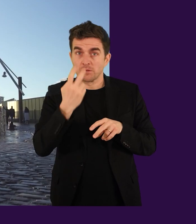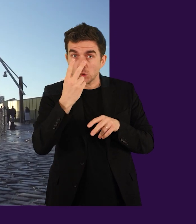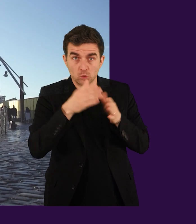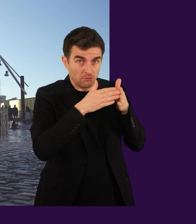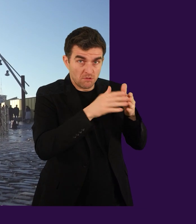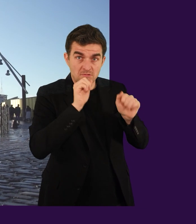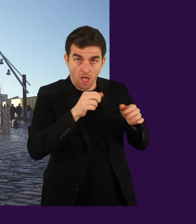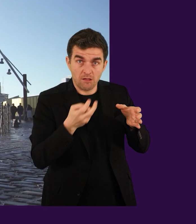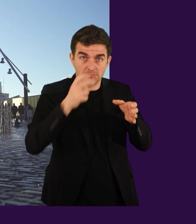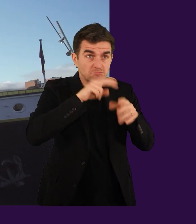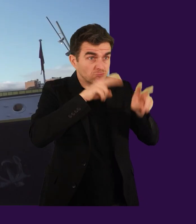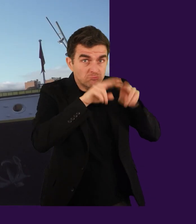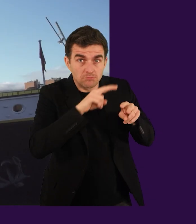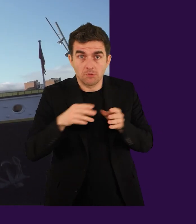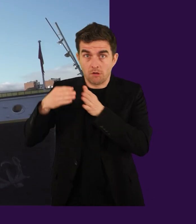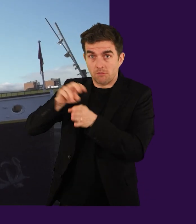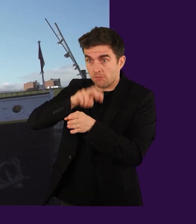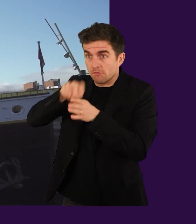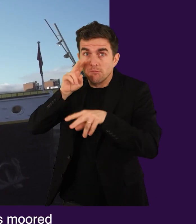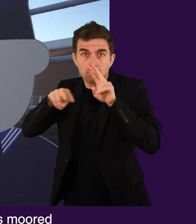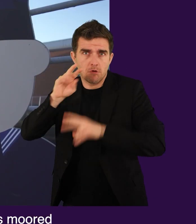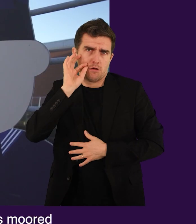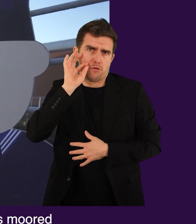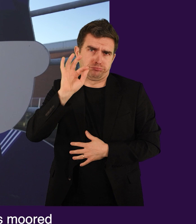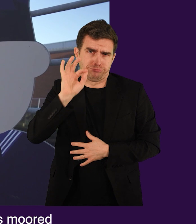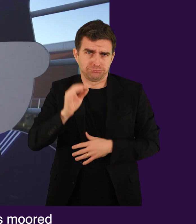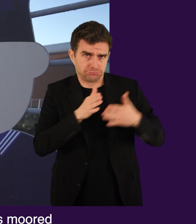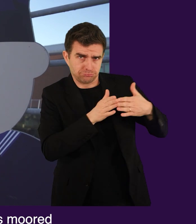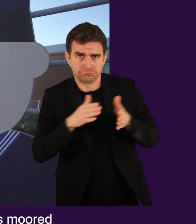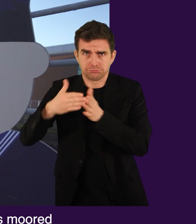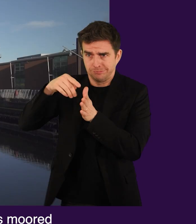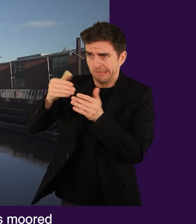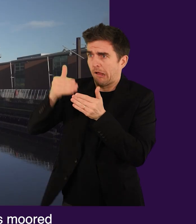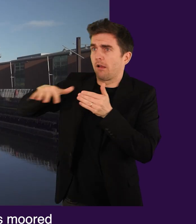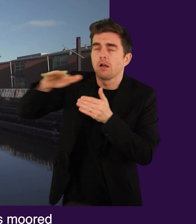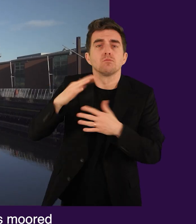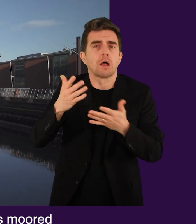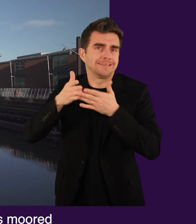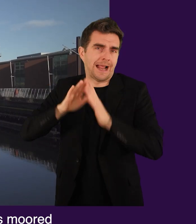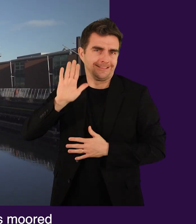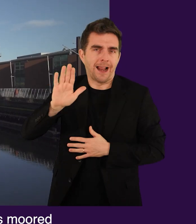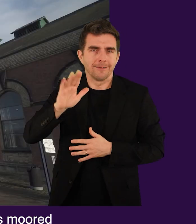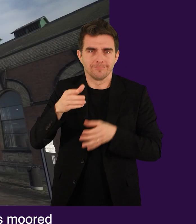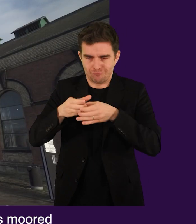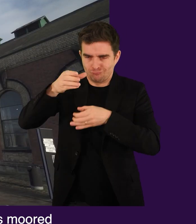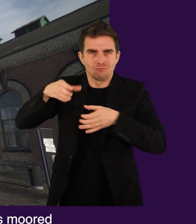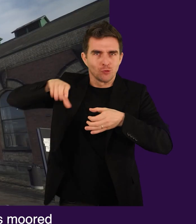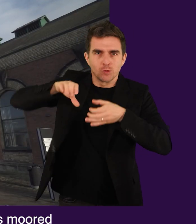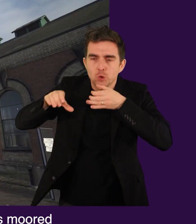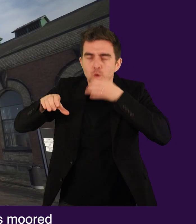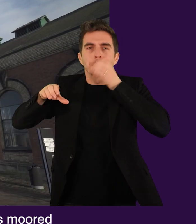The SS Nomadic, which was really cool, and the HMS Caroline, which is moored beside the